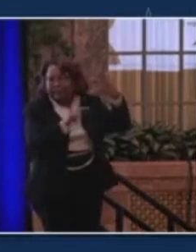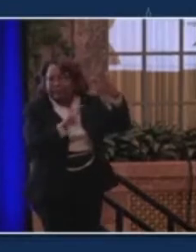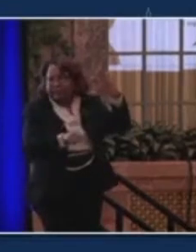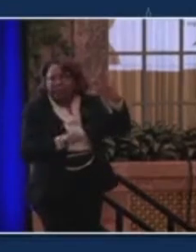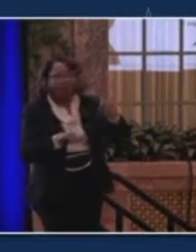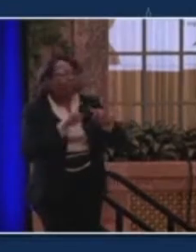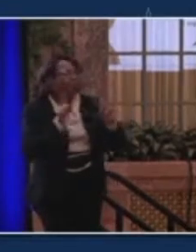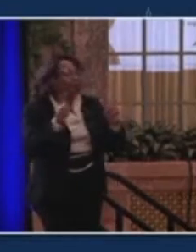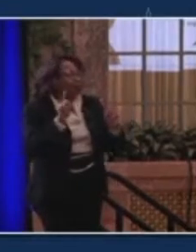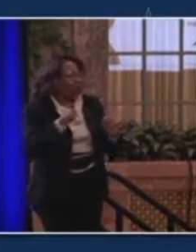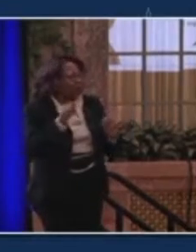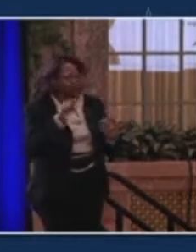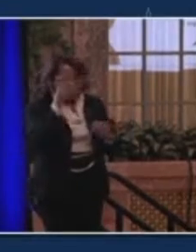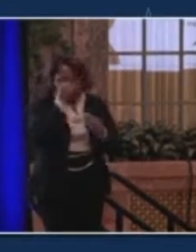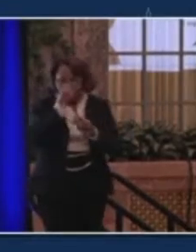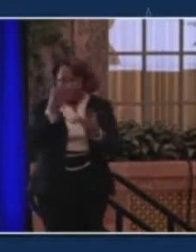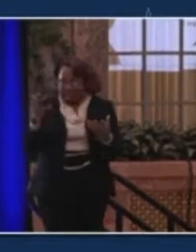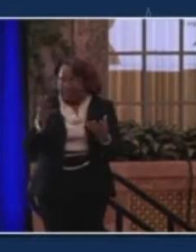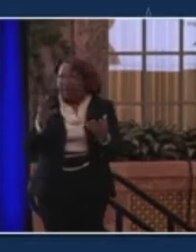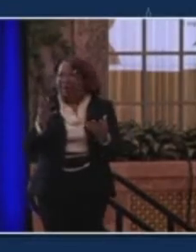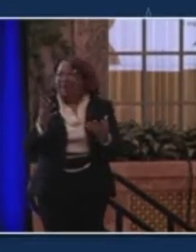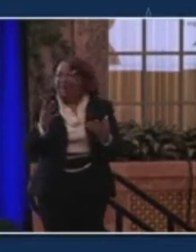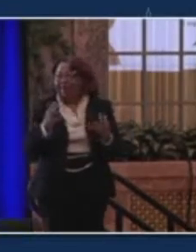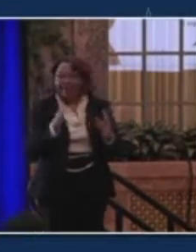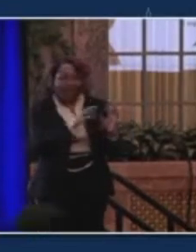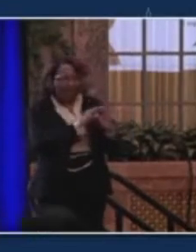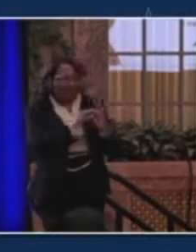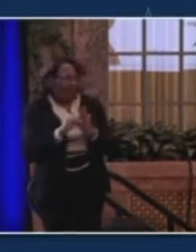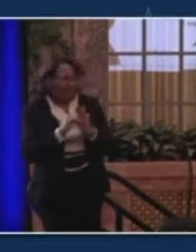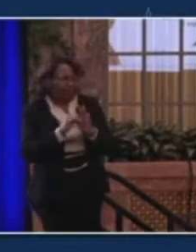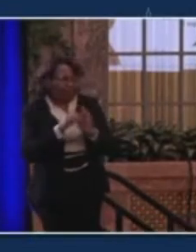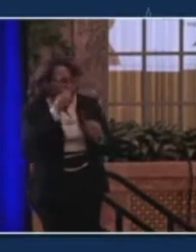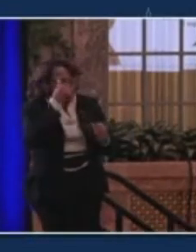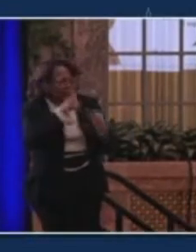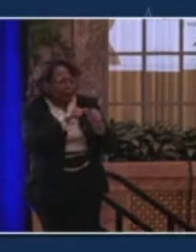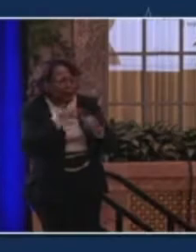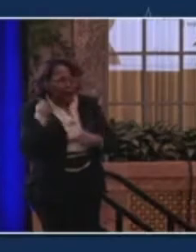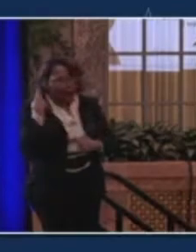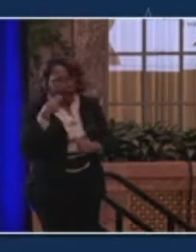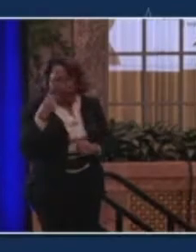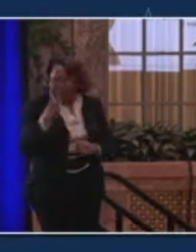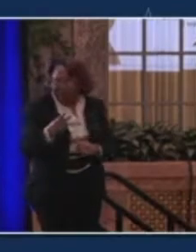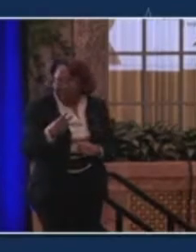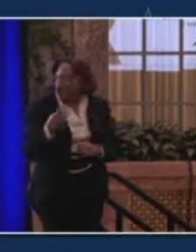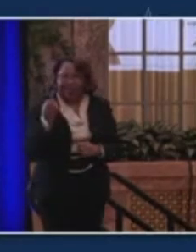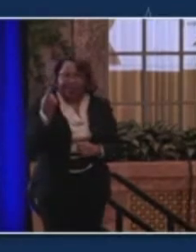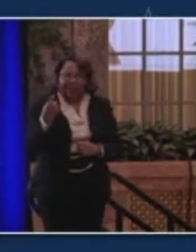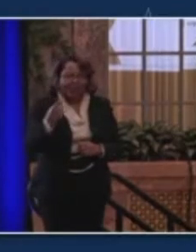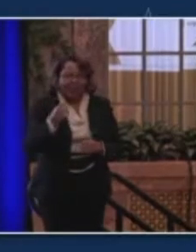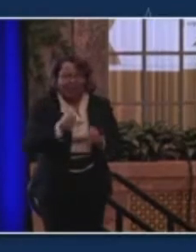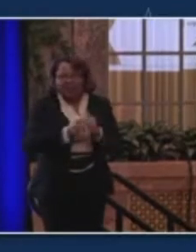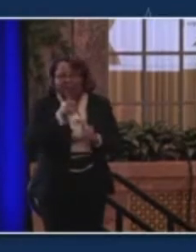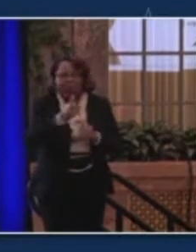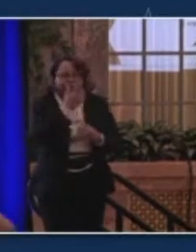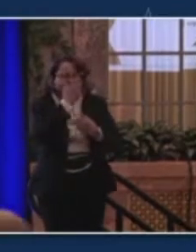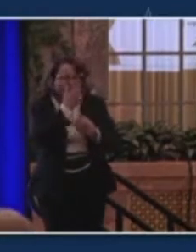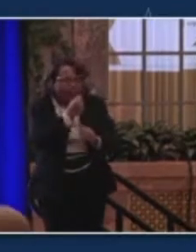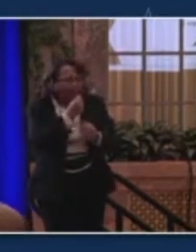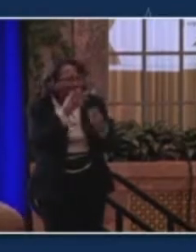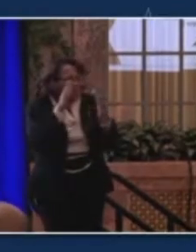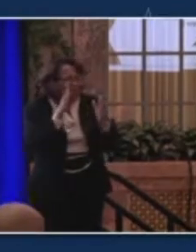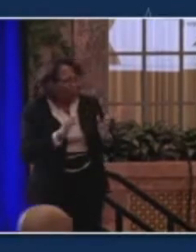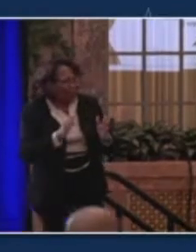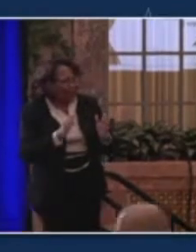say, in terms of remembering Harold, he was one of the most trusted persons,